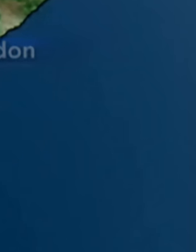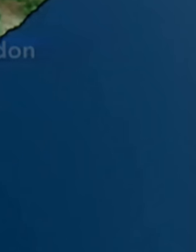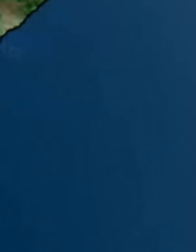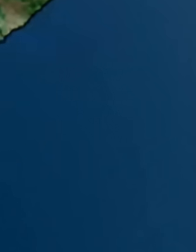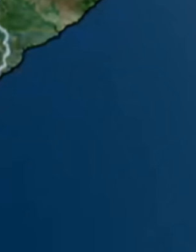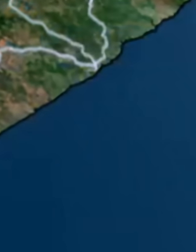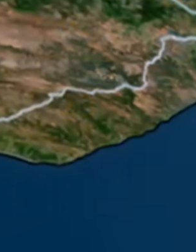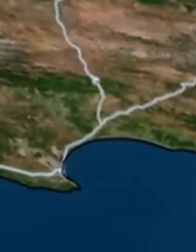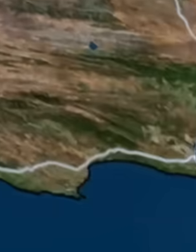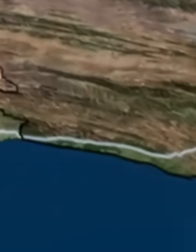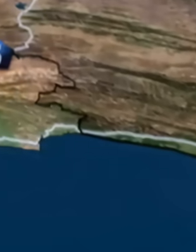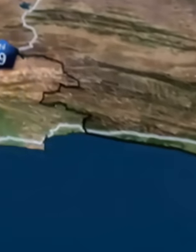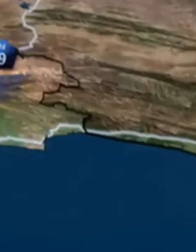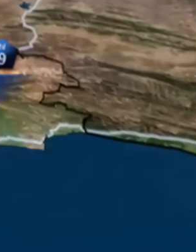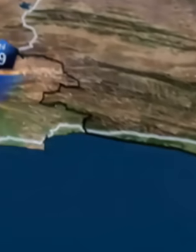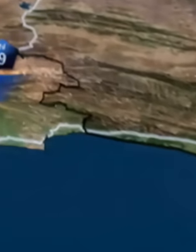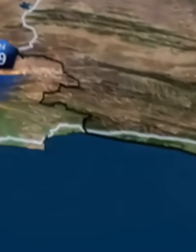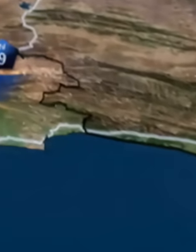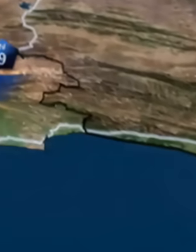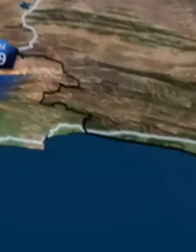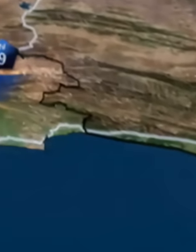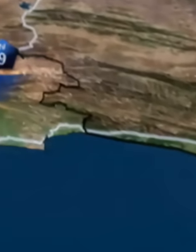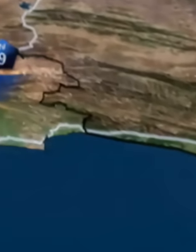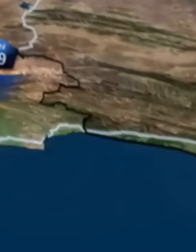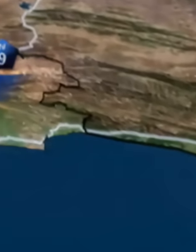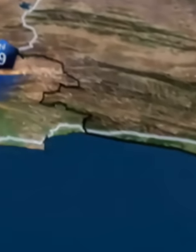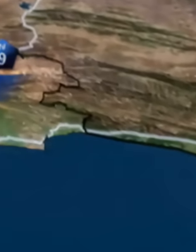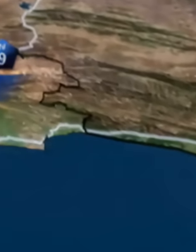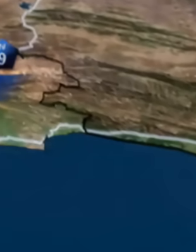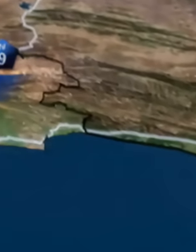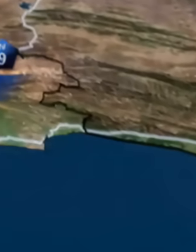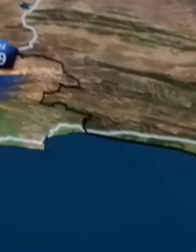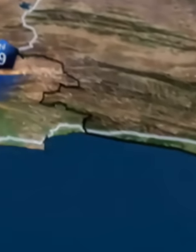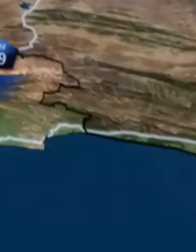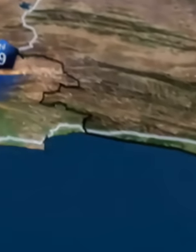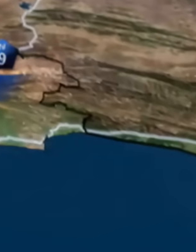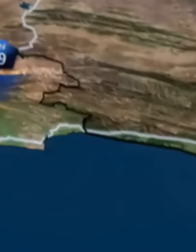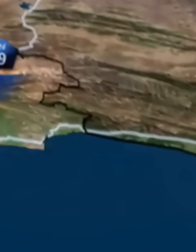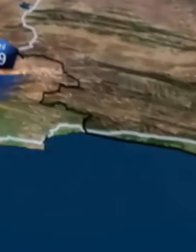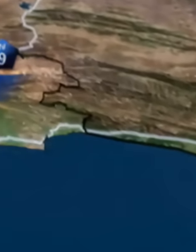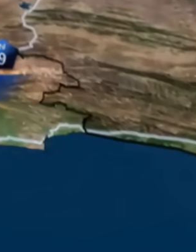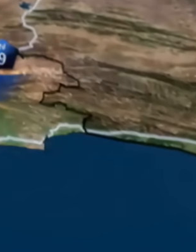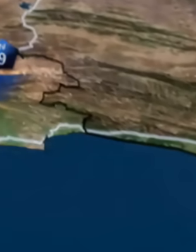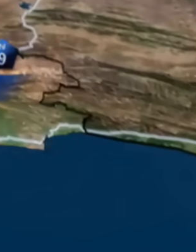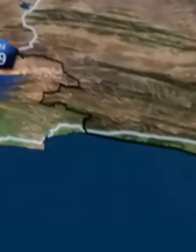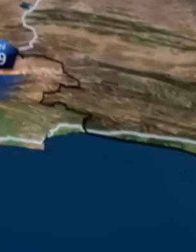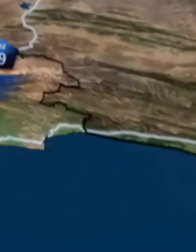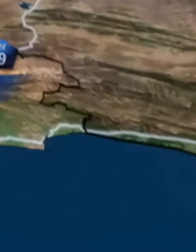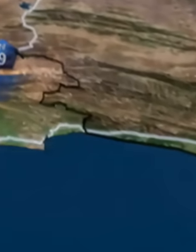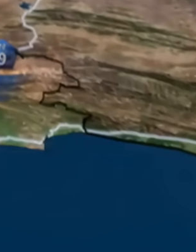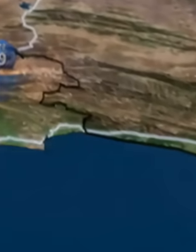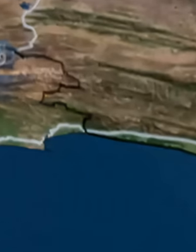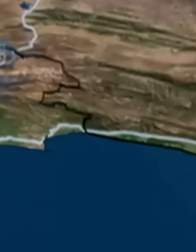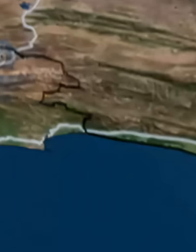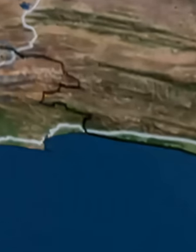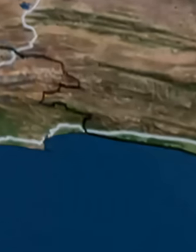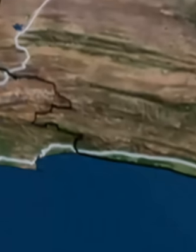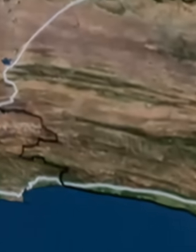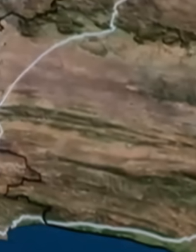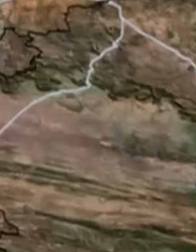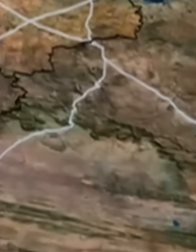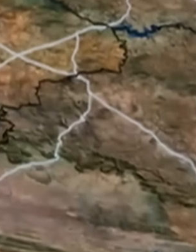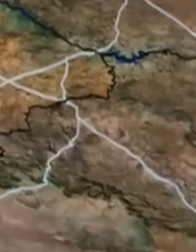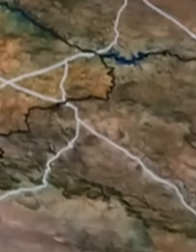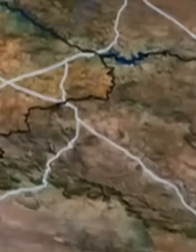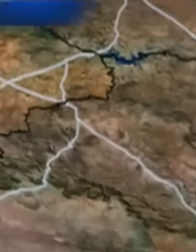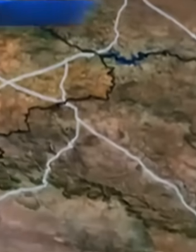Joli le teng o tla hlo ifuthumalle re grati di re fela ho mashome a mabedi kaofela Langsburg le Port of West tse se sabela hona ka Worcester le teng o tlhokomela o tla hlo